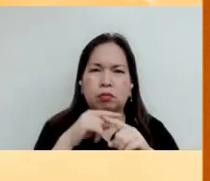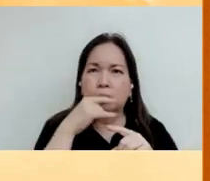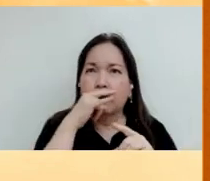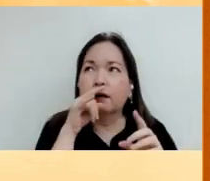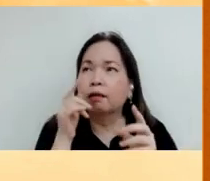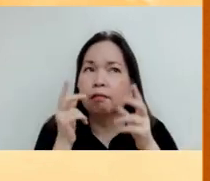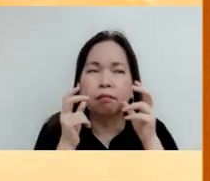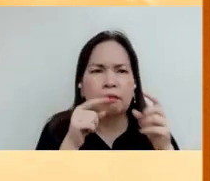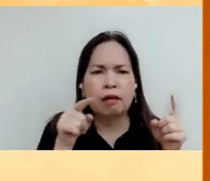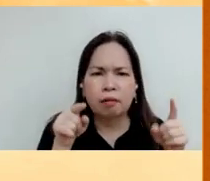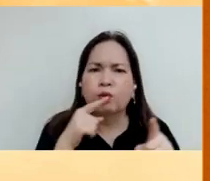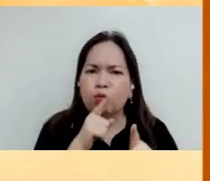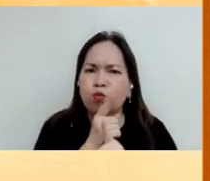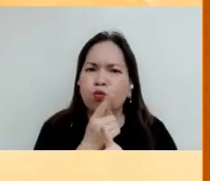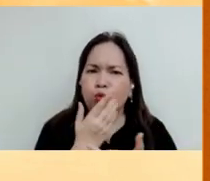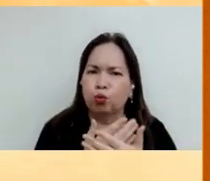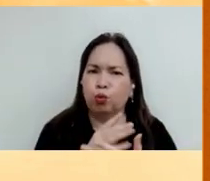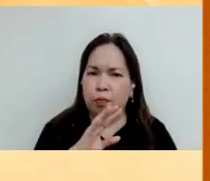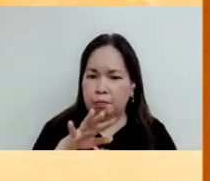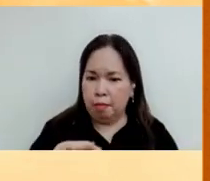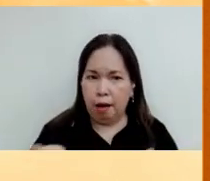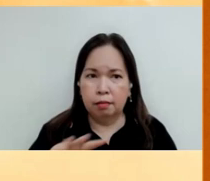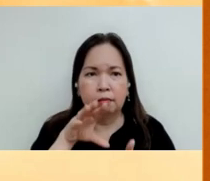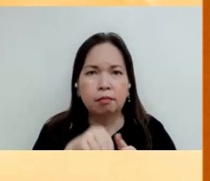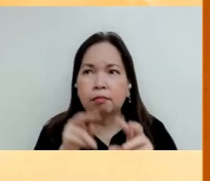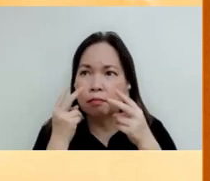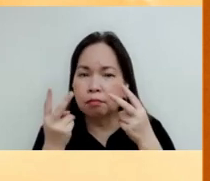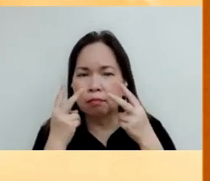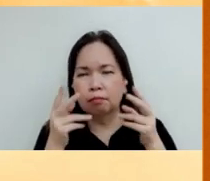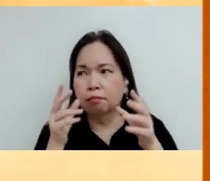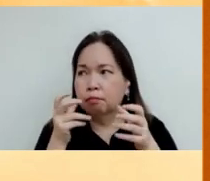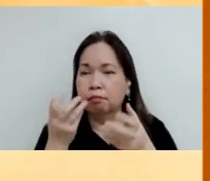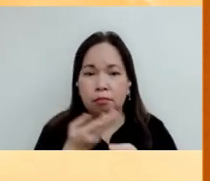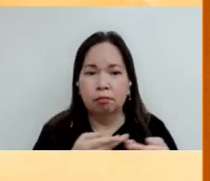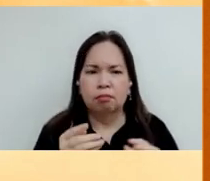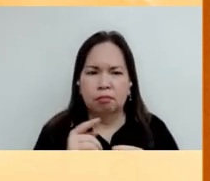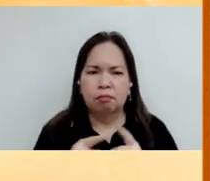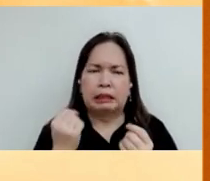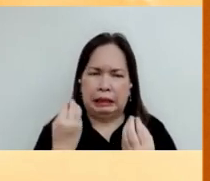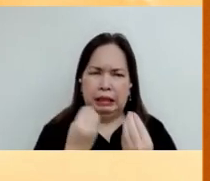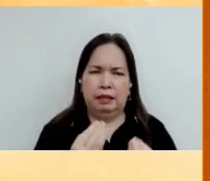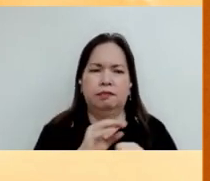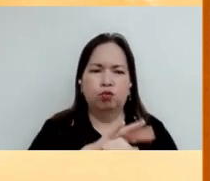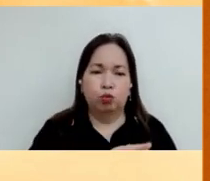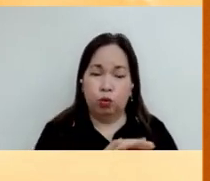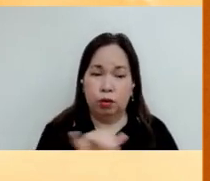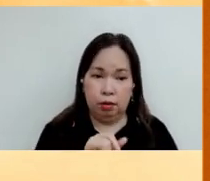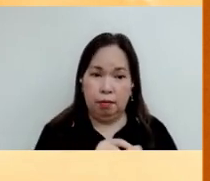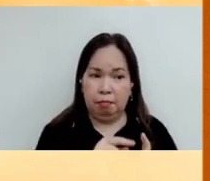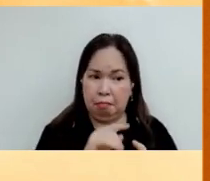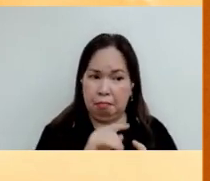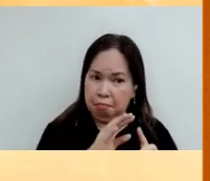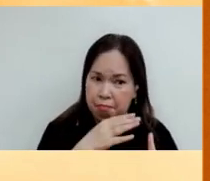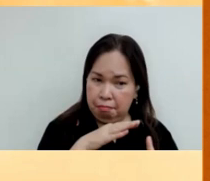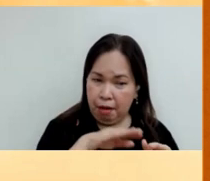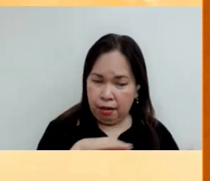That's very good. No, they're more involved and engaged. It can also cause anxiety. So as adults, we have to support our kids